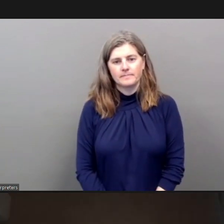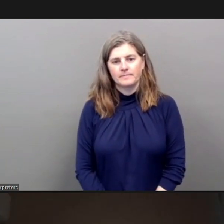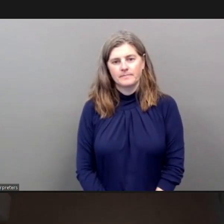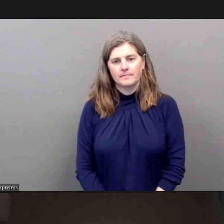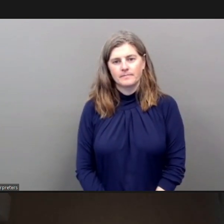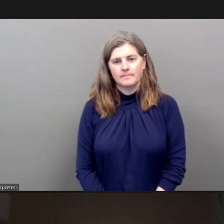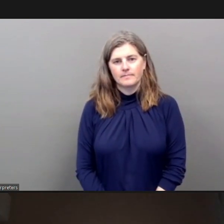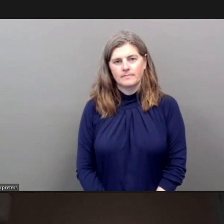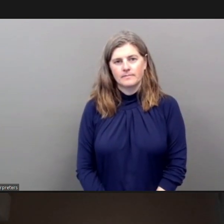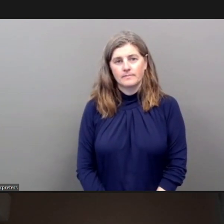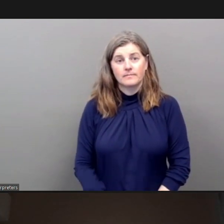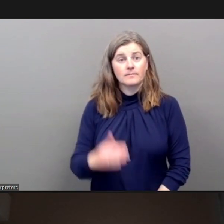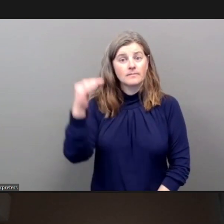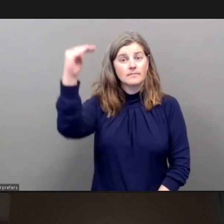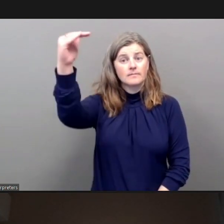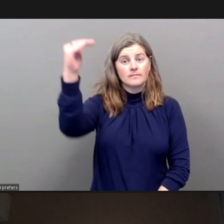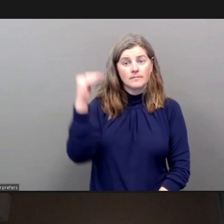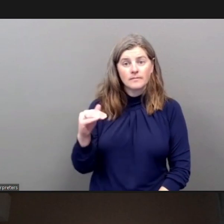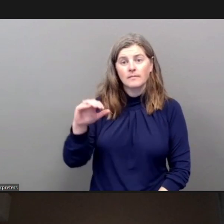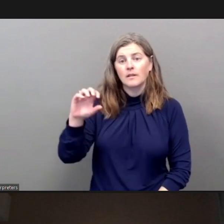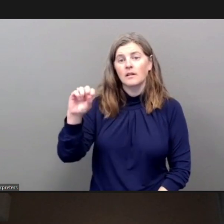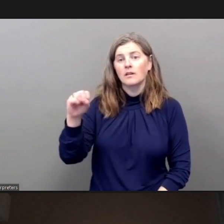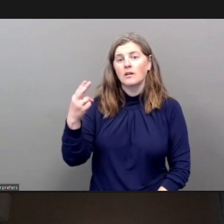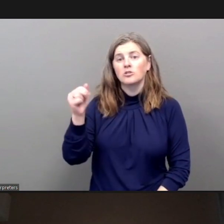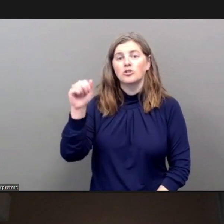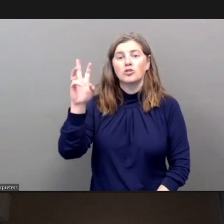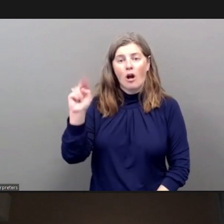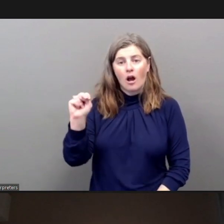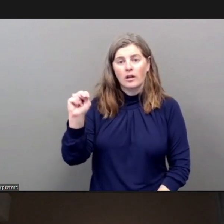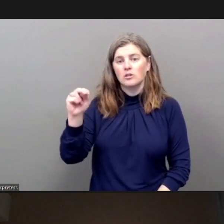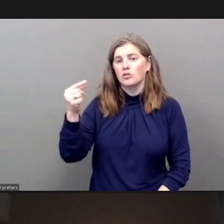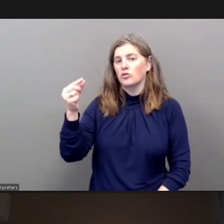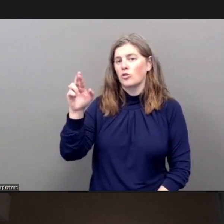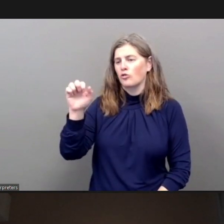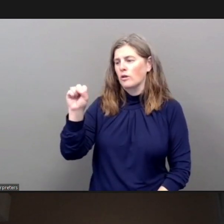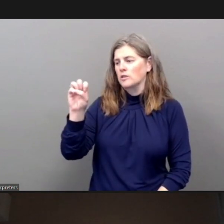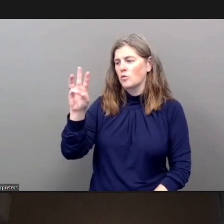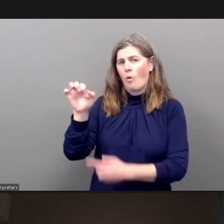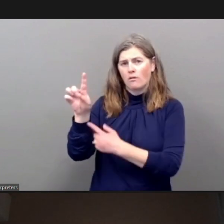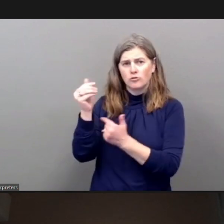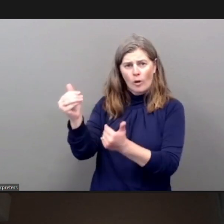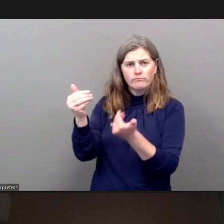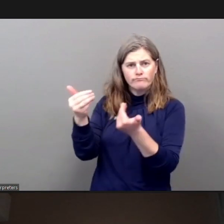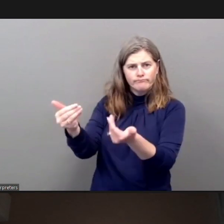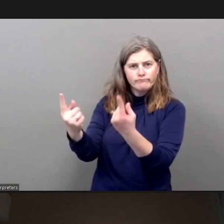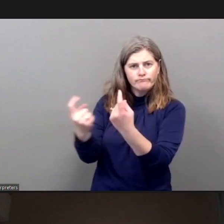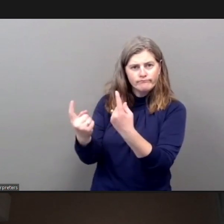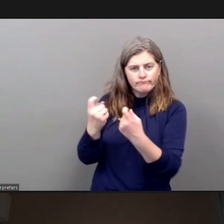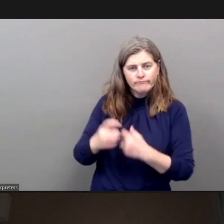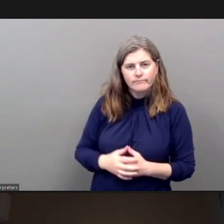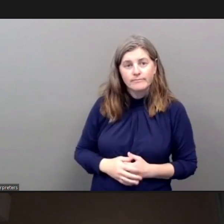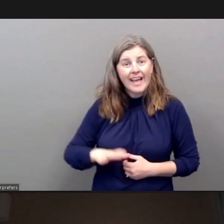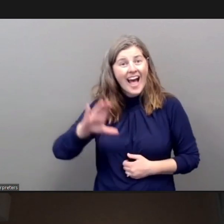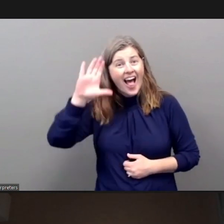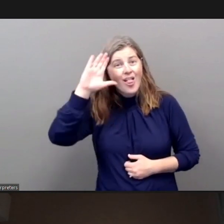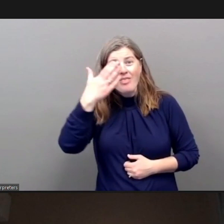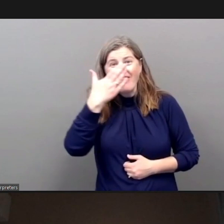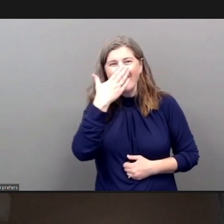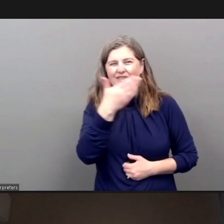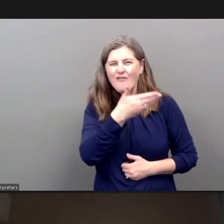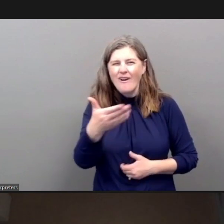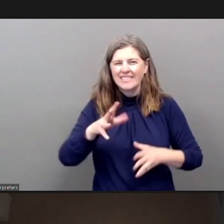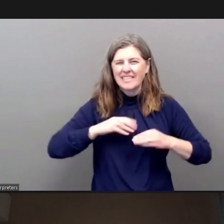All right, next we have Sean Griswold. Sean, you are unmuted and able to share. Hello, thank you so much for taking